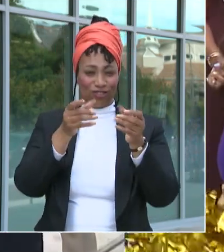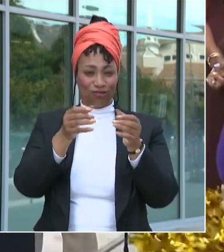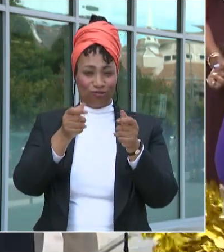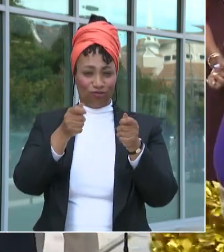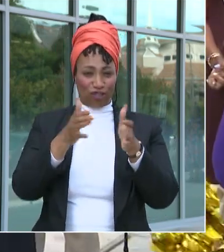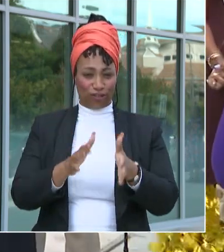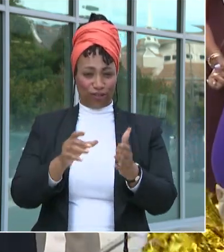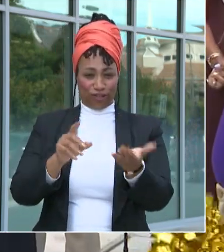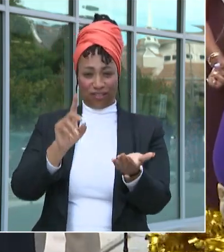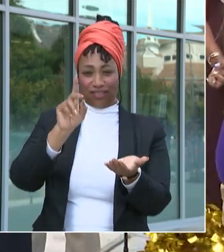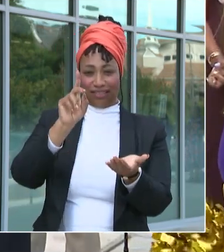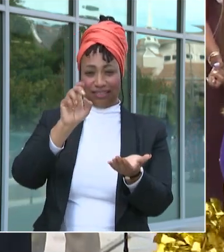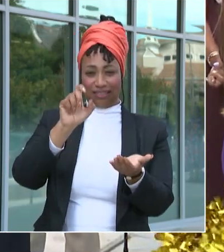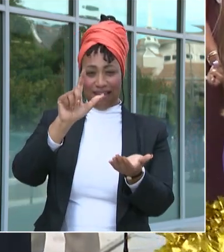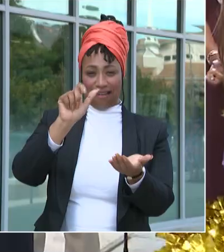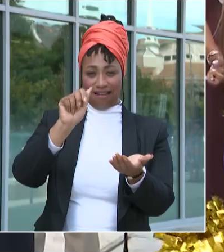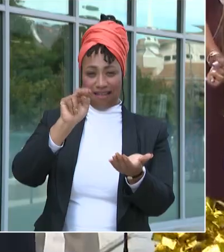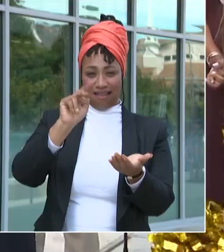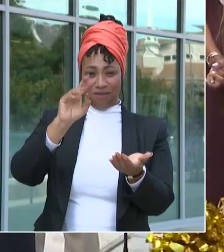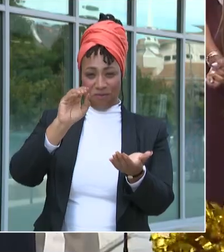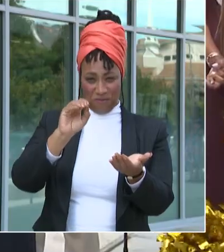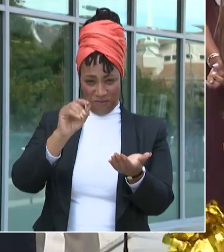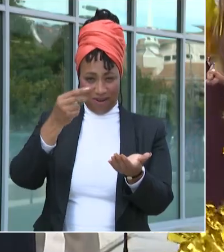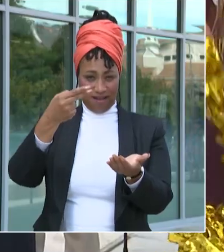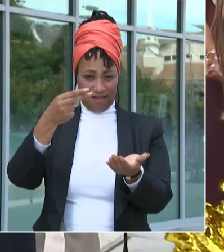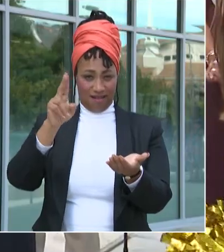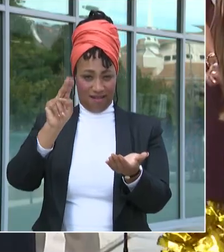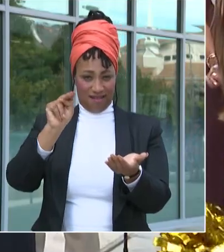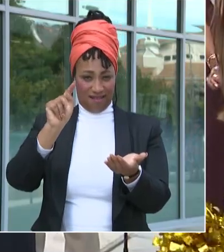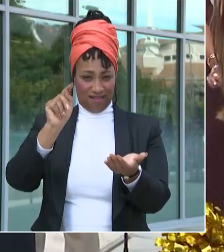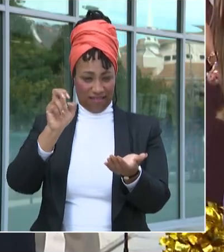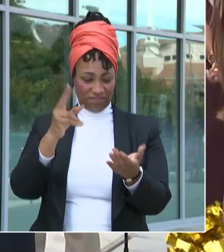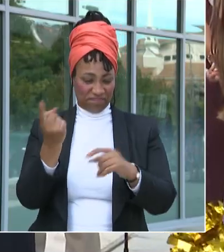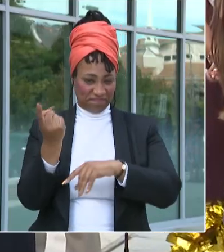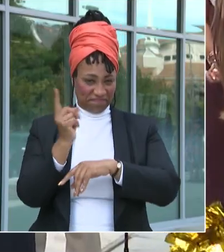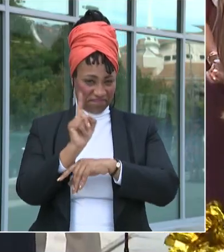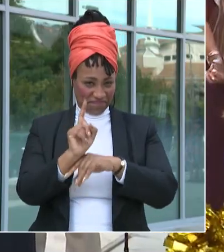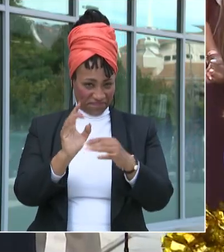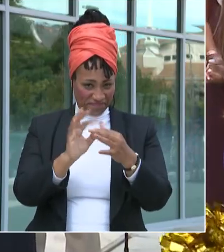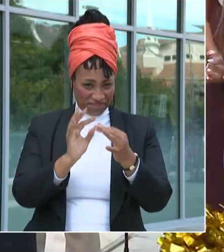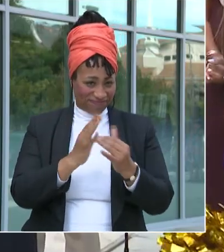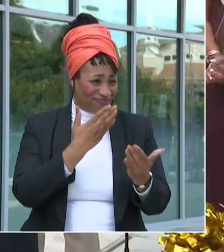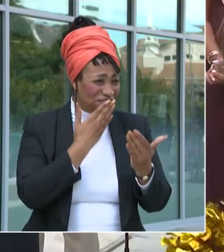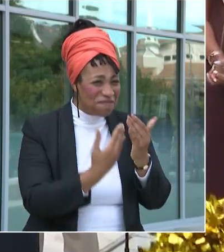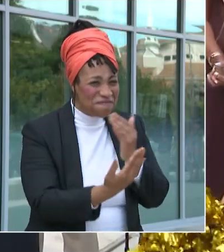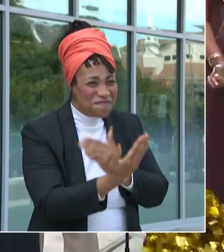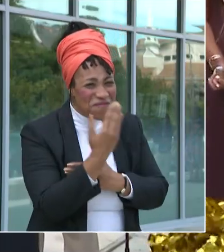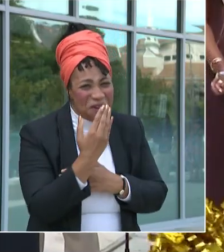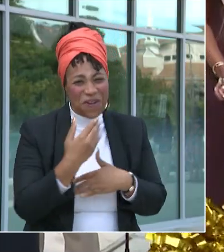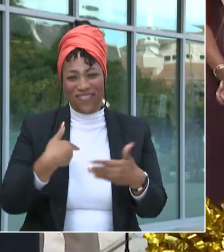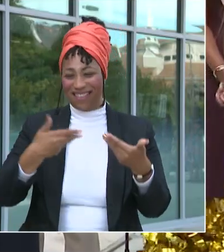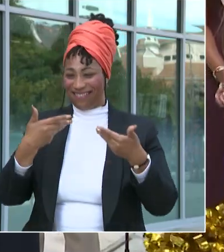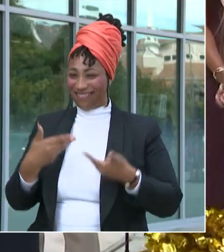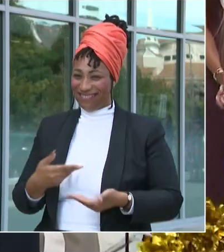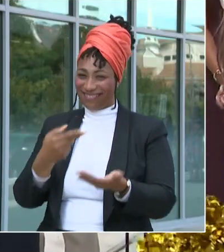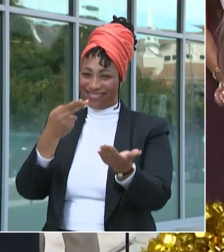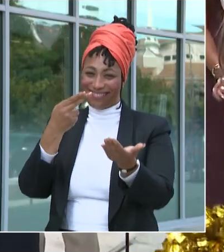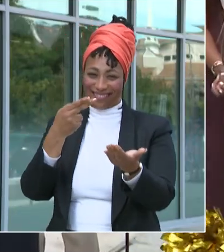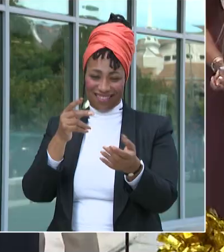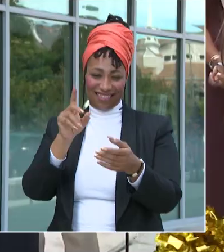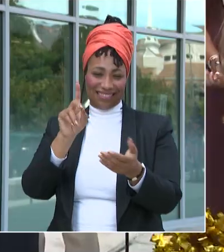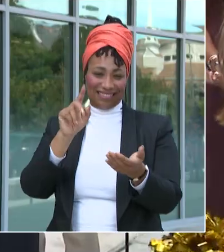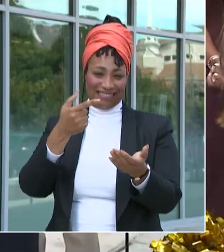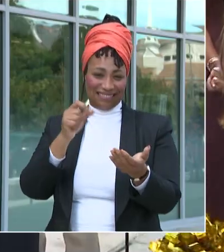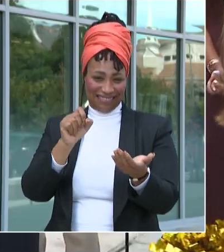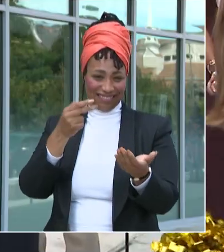Good morning, everyone. Good morning. My name is Delano Hunter, and I'm proud to serve as the Director of the Department of General